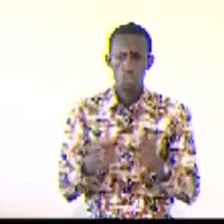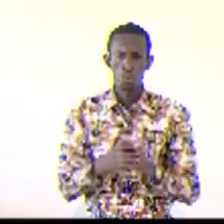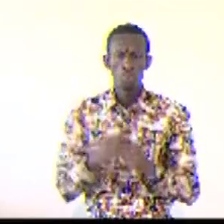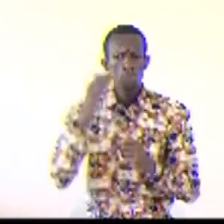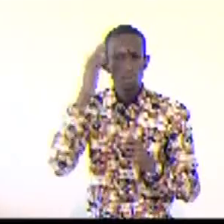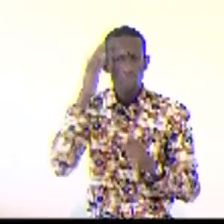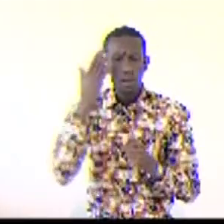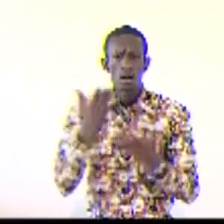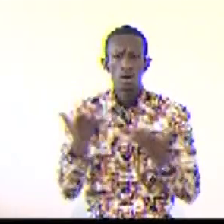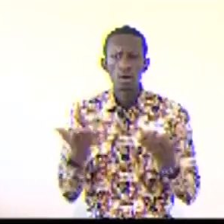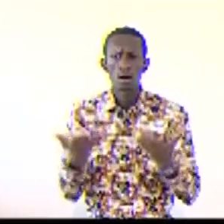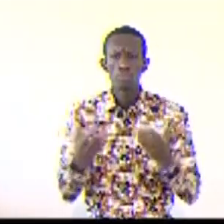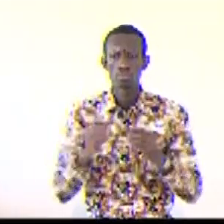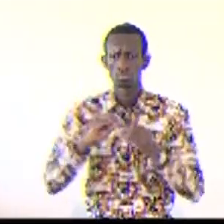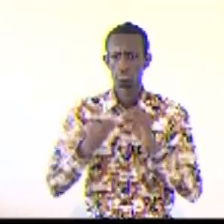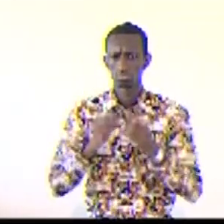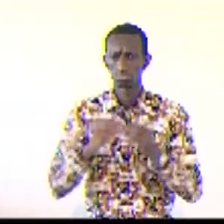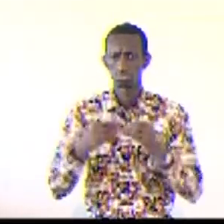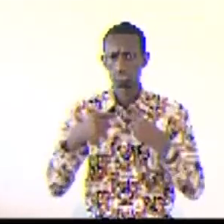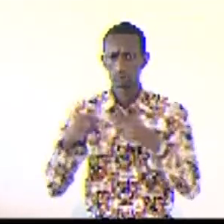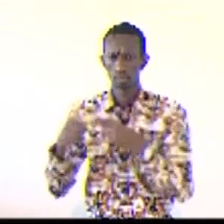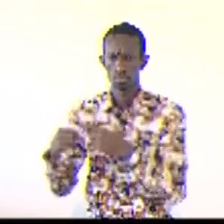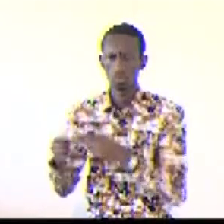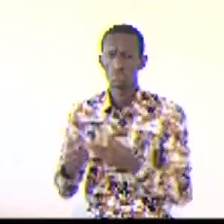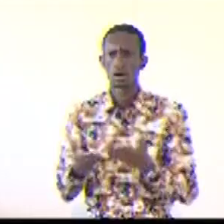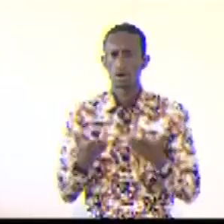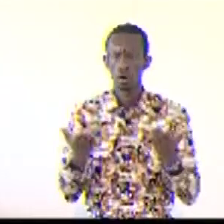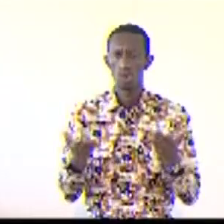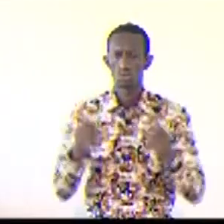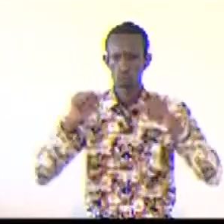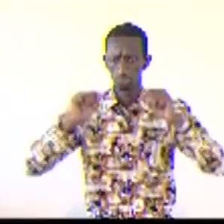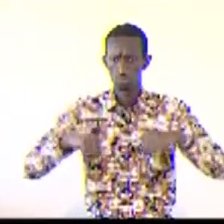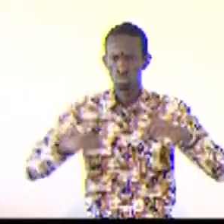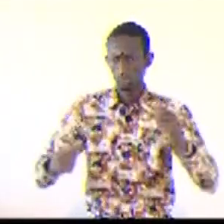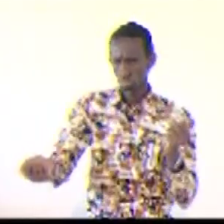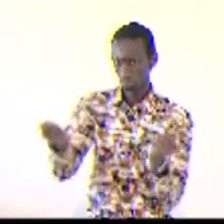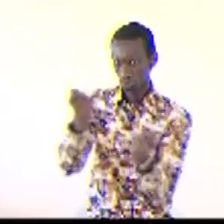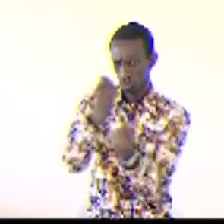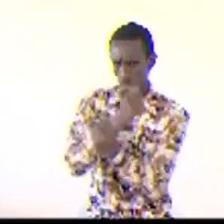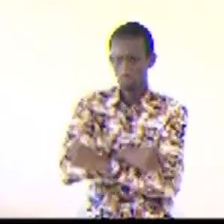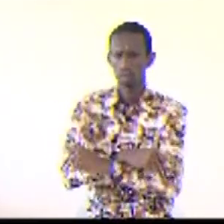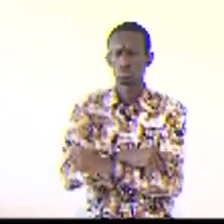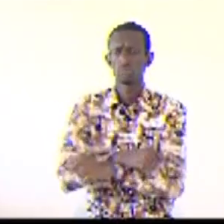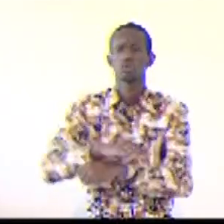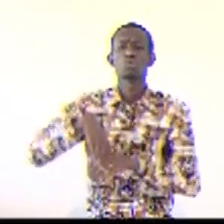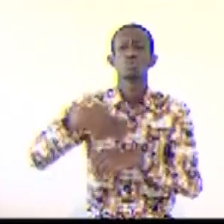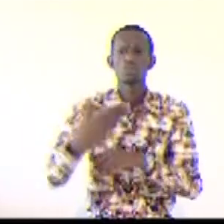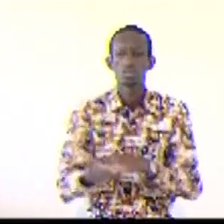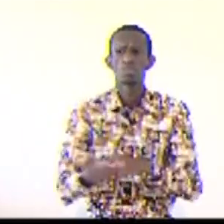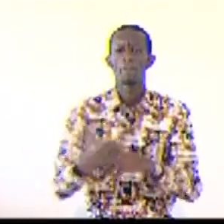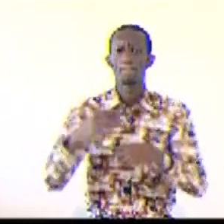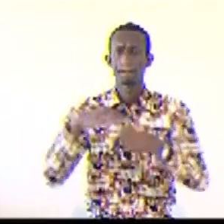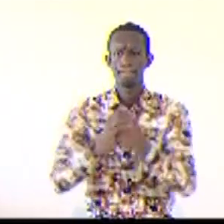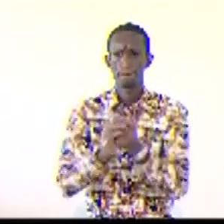certain amount of reactants to be converted, how long will it take a certain reactant to be